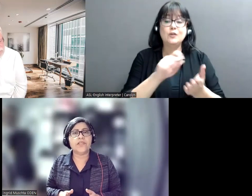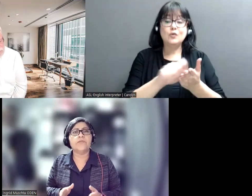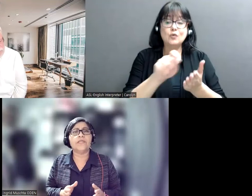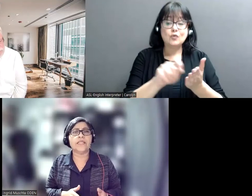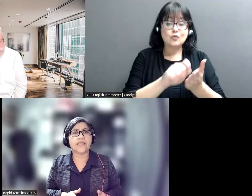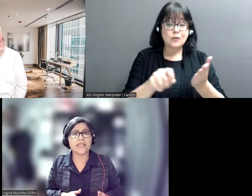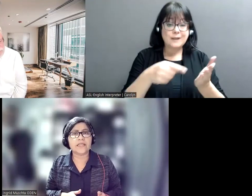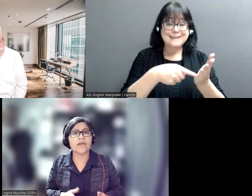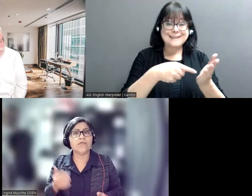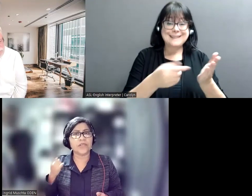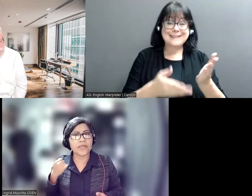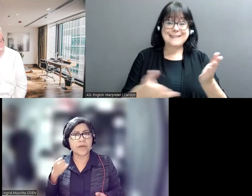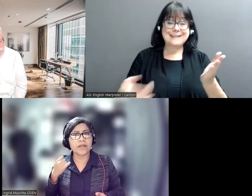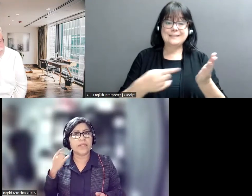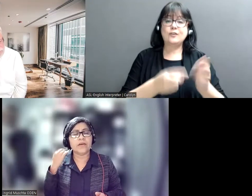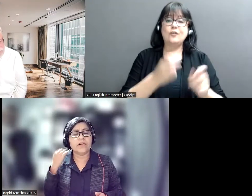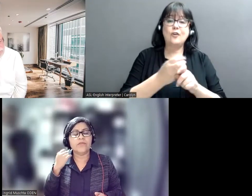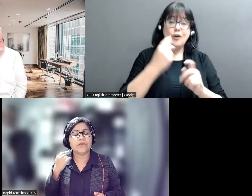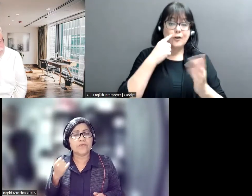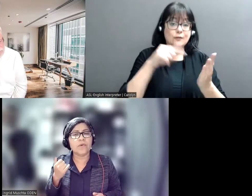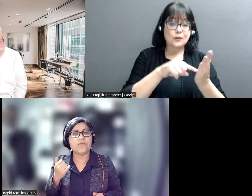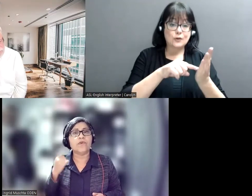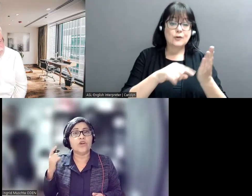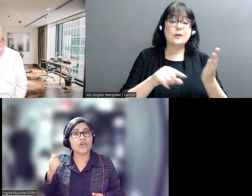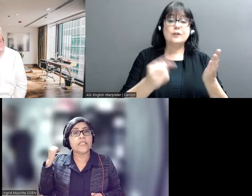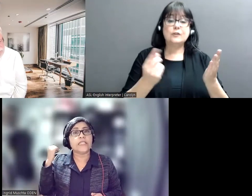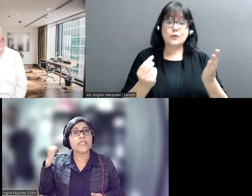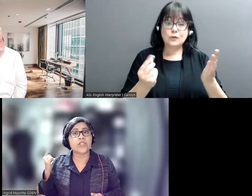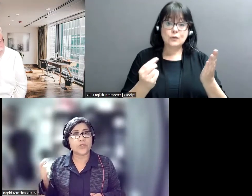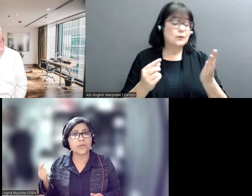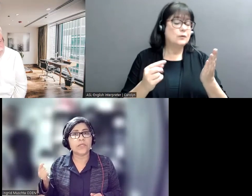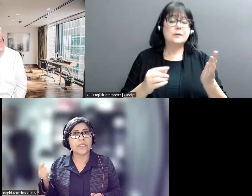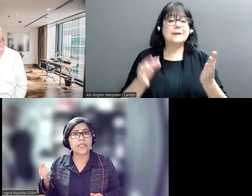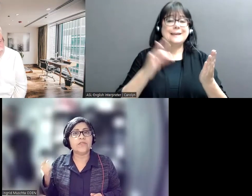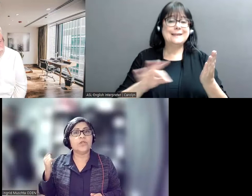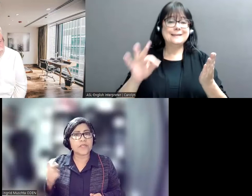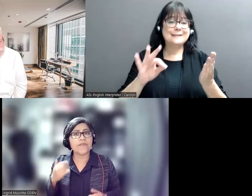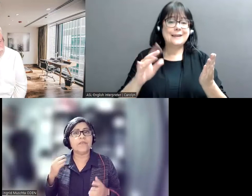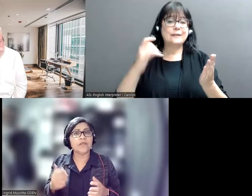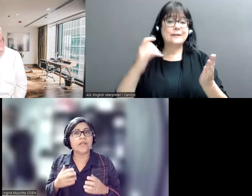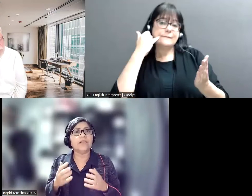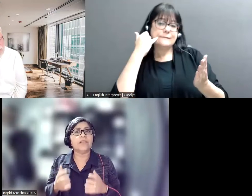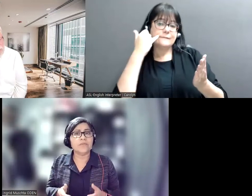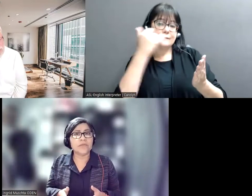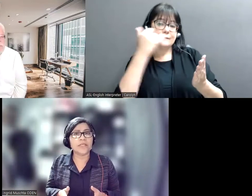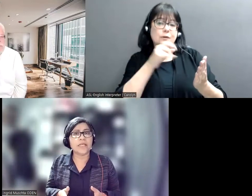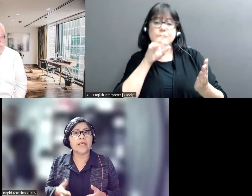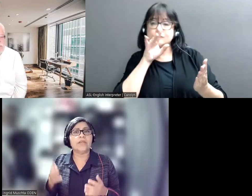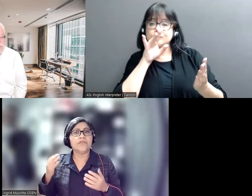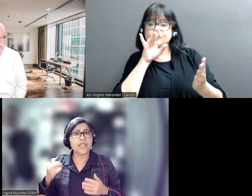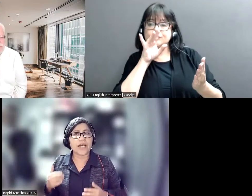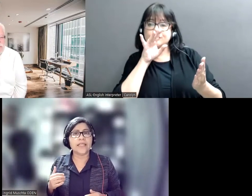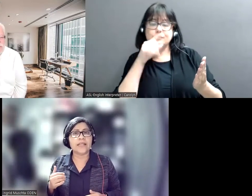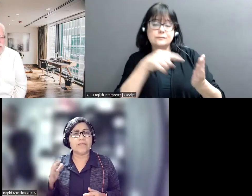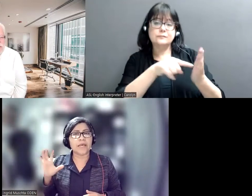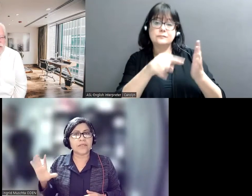of each day would send a list over email, like over the phone, for her to listen to. So she was having a really hard time reading, but